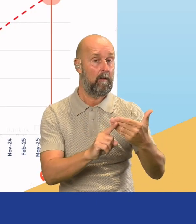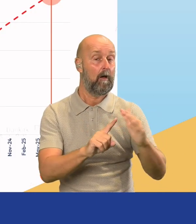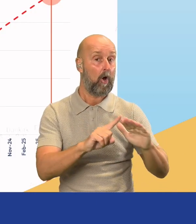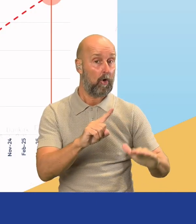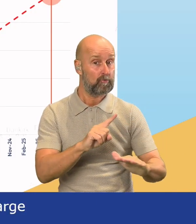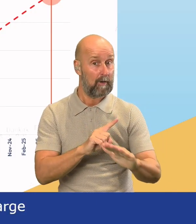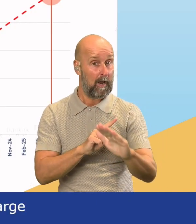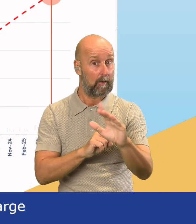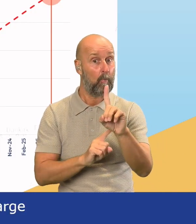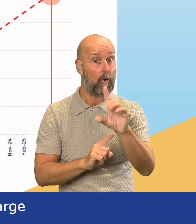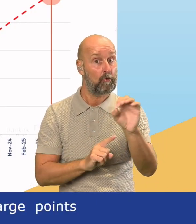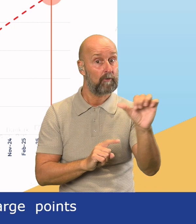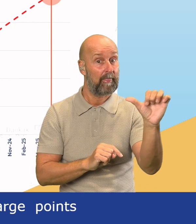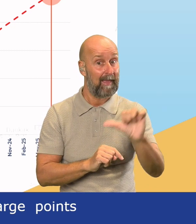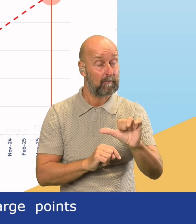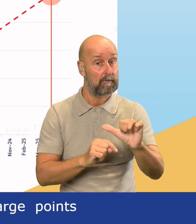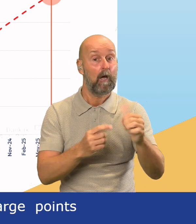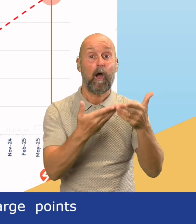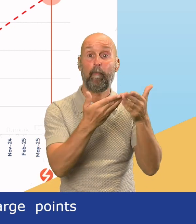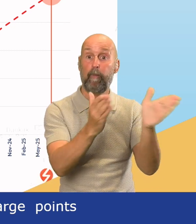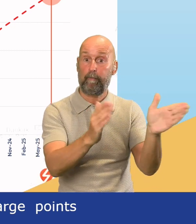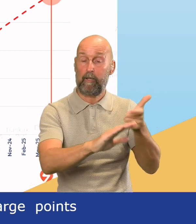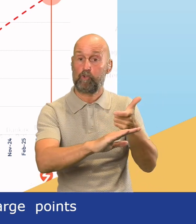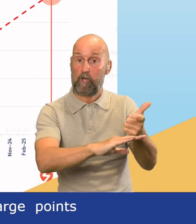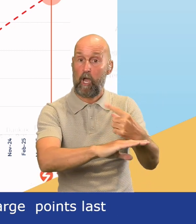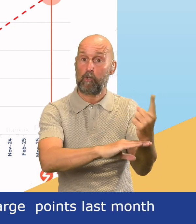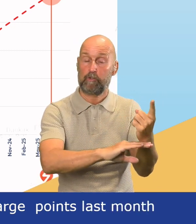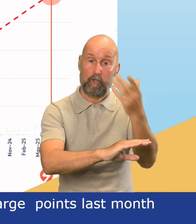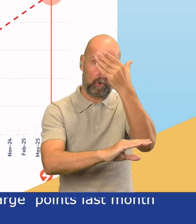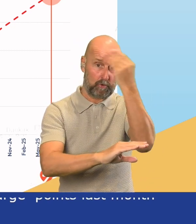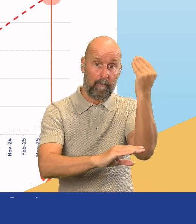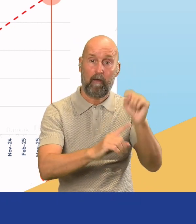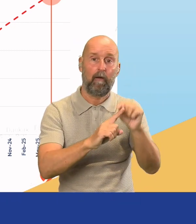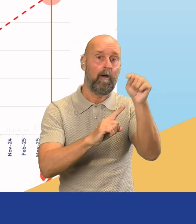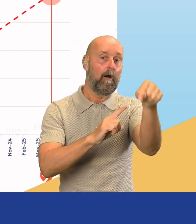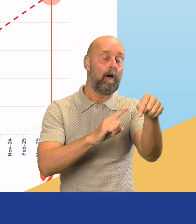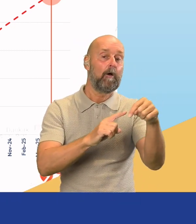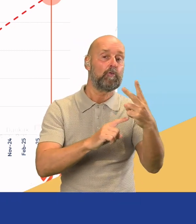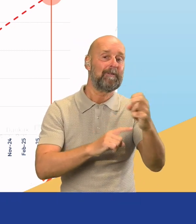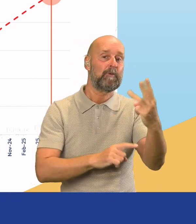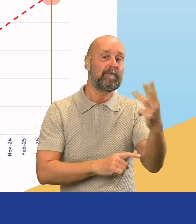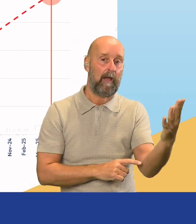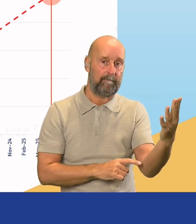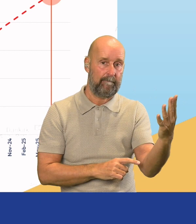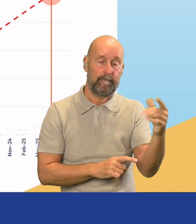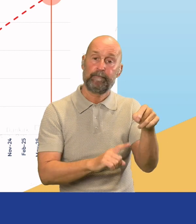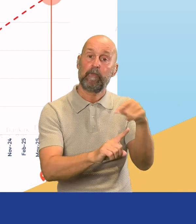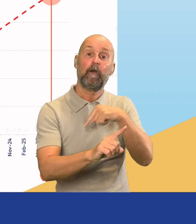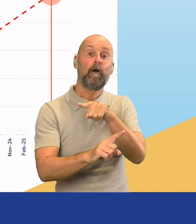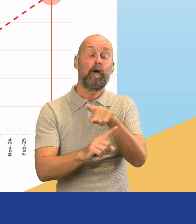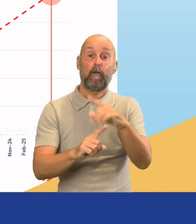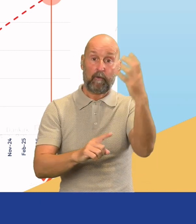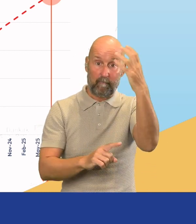deliver 100,000 charge points in the public domain by the summer of next year. The target for the government by 2030 is